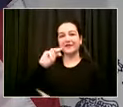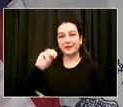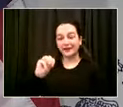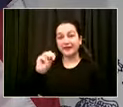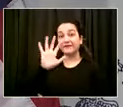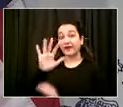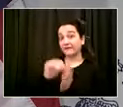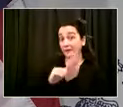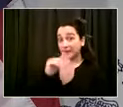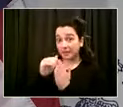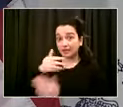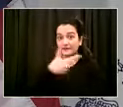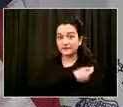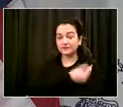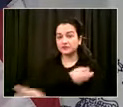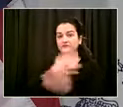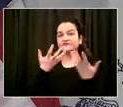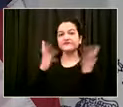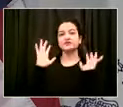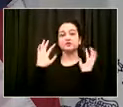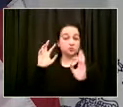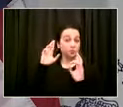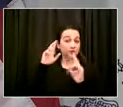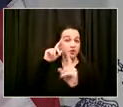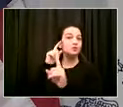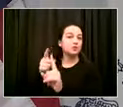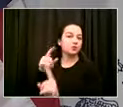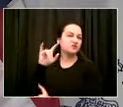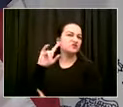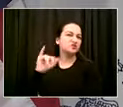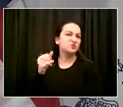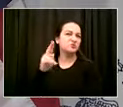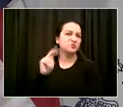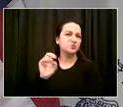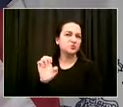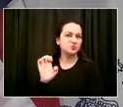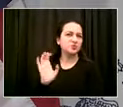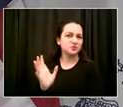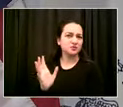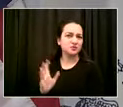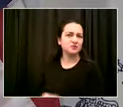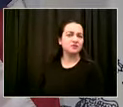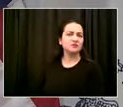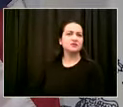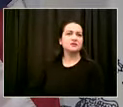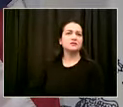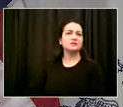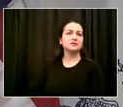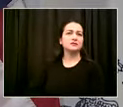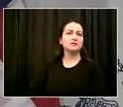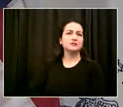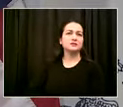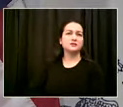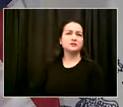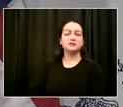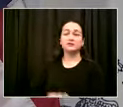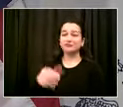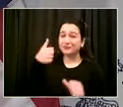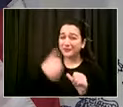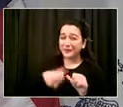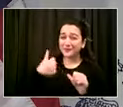we thought it would be. The whole national supply situation got disrupted, but it doesn't stop us from achieving our goal.